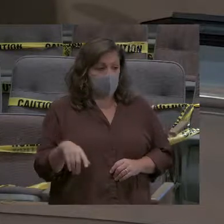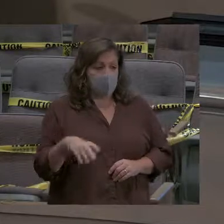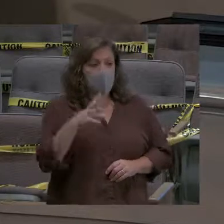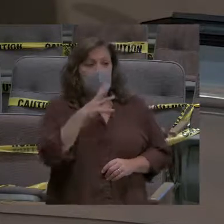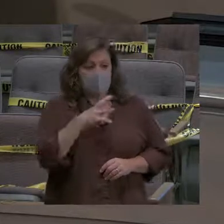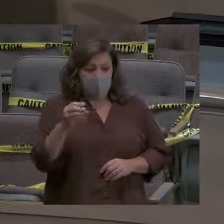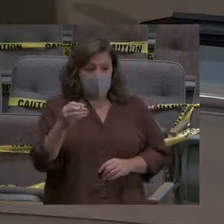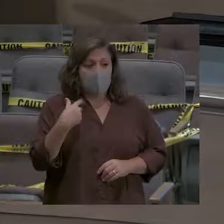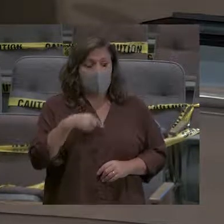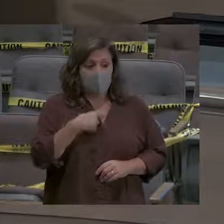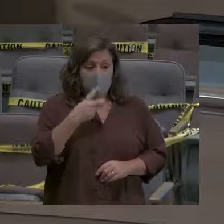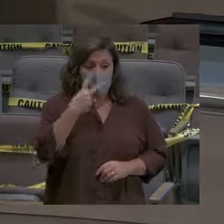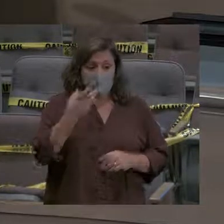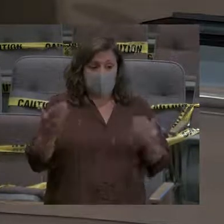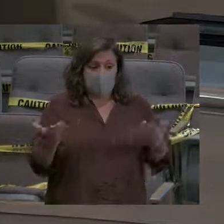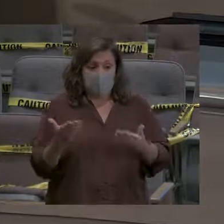Phoebe